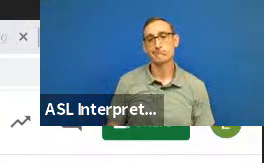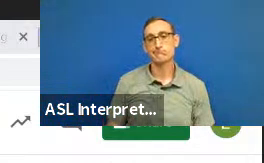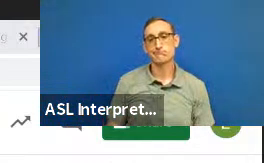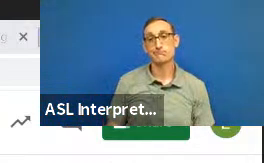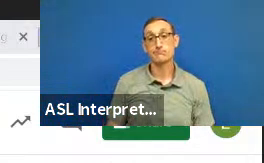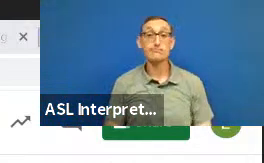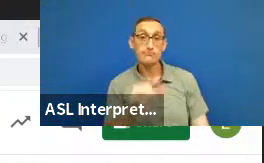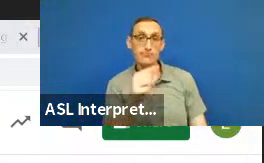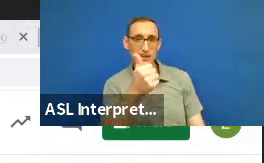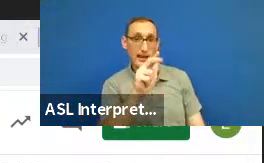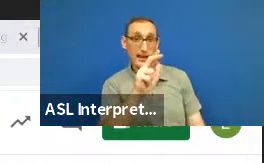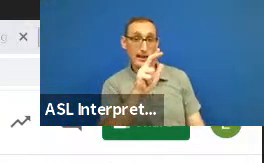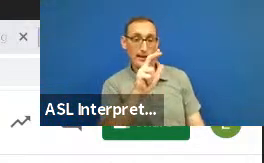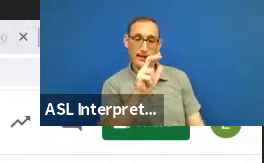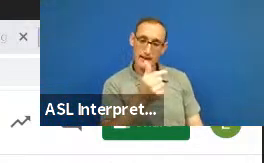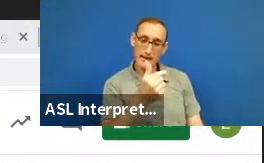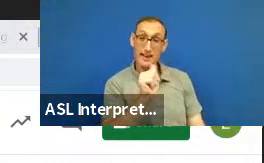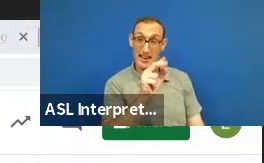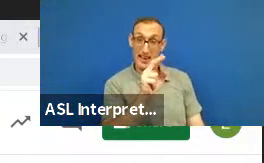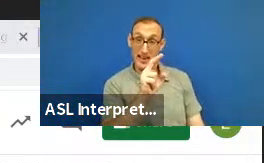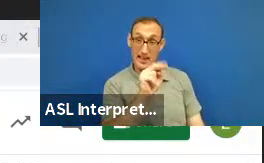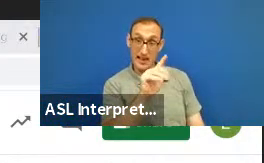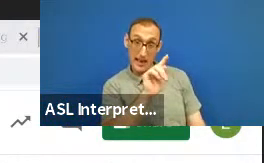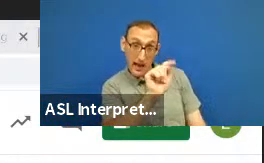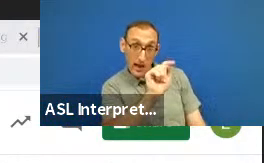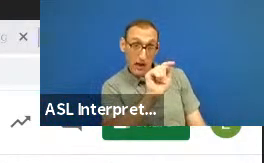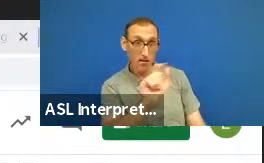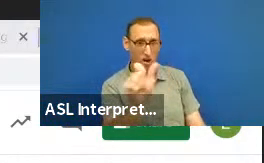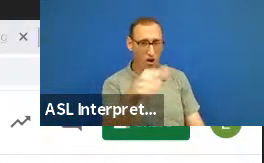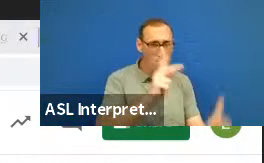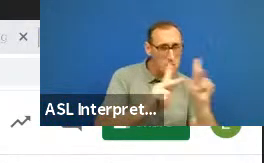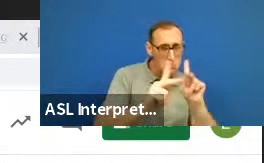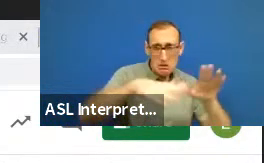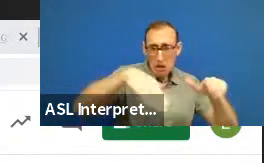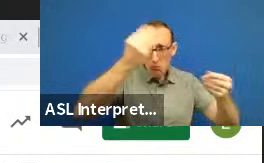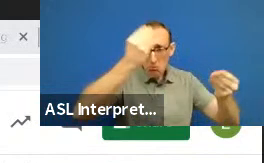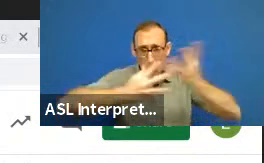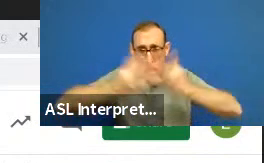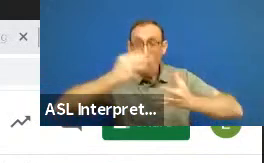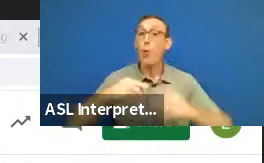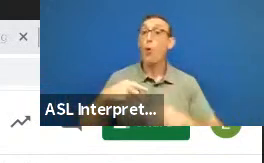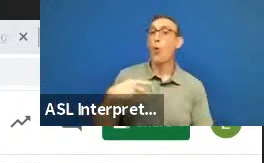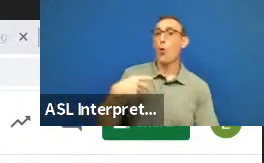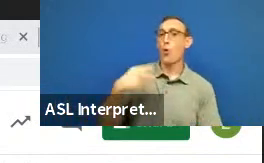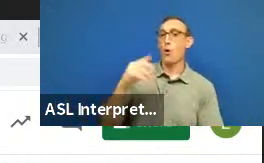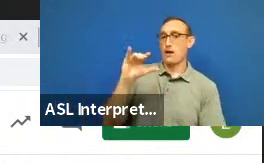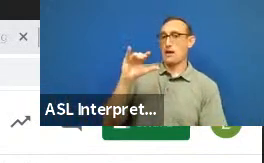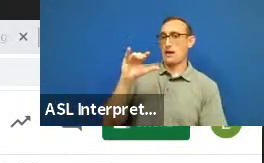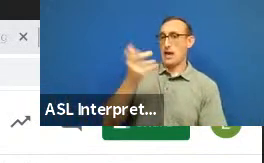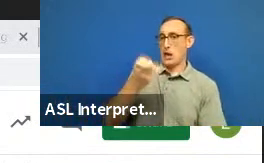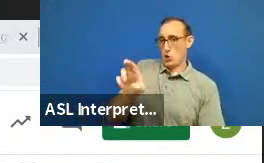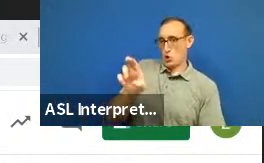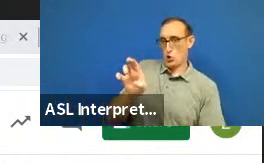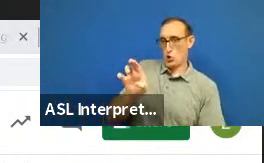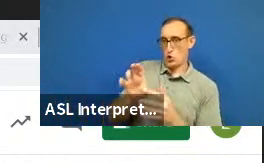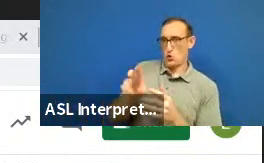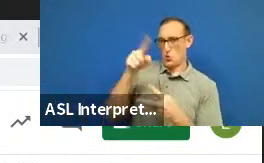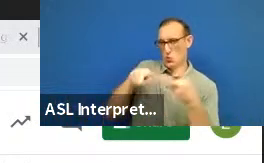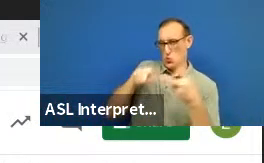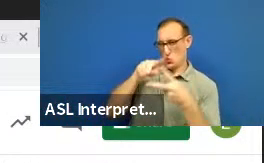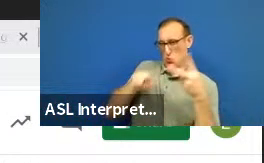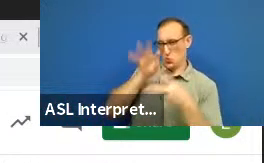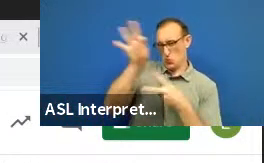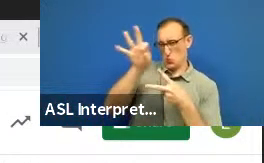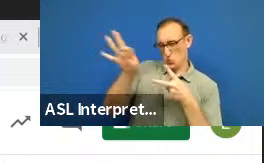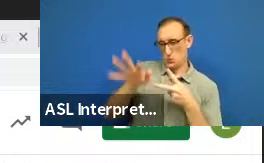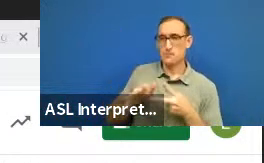Others that we haven't heard from? I just had 2 quick things that I wanted to say. And one is just in reference to what Greg was just saying. And I